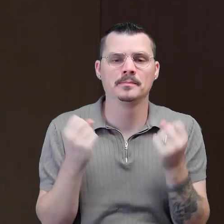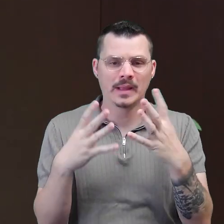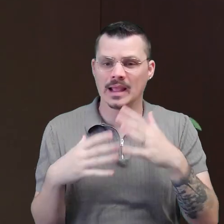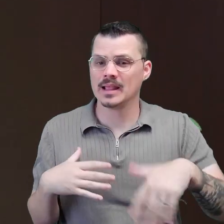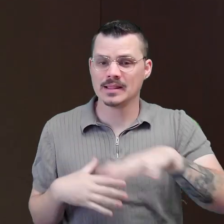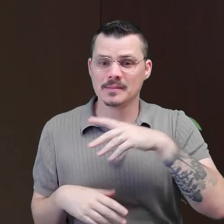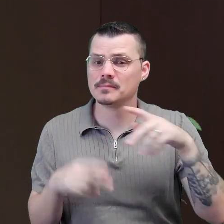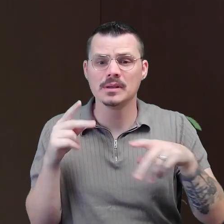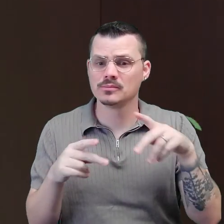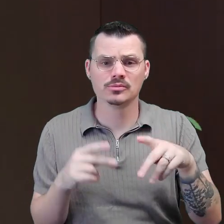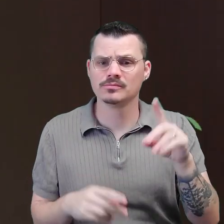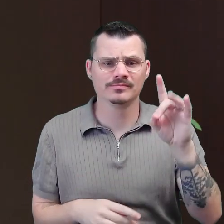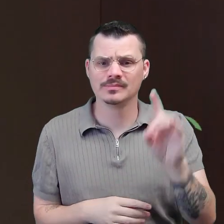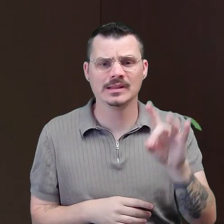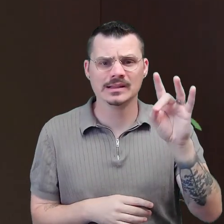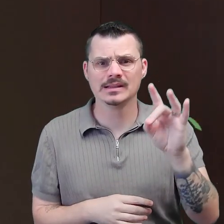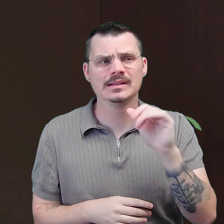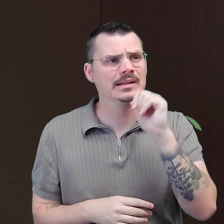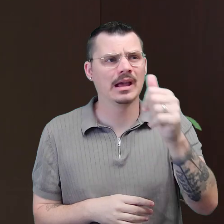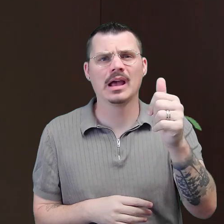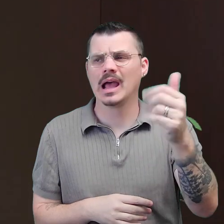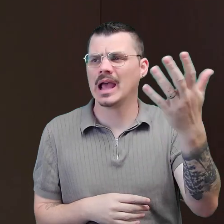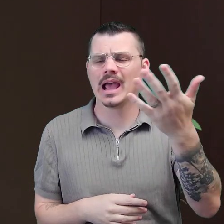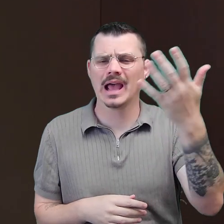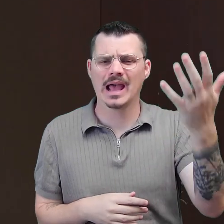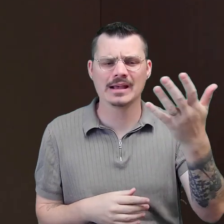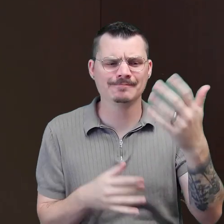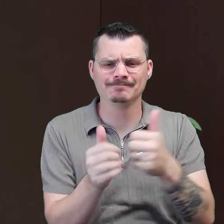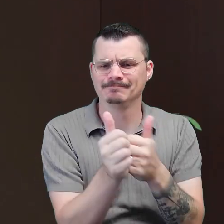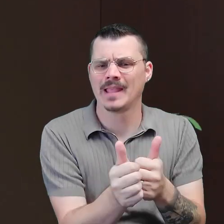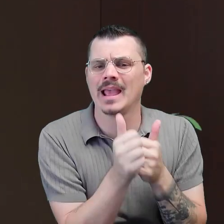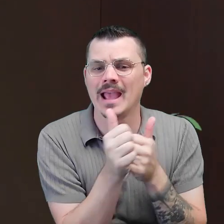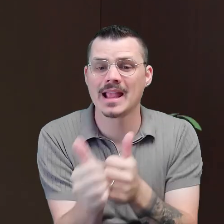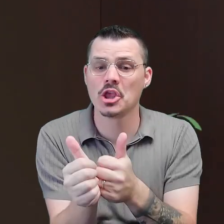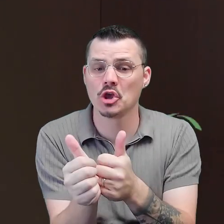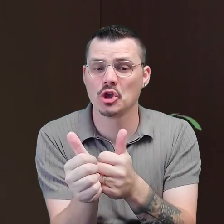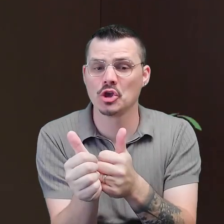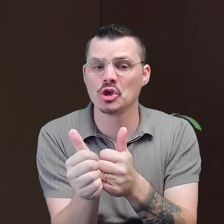most of these people did not adhere to